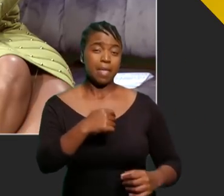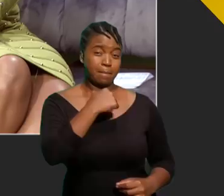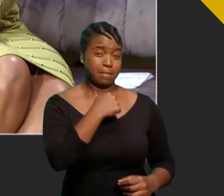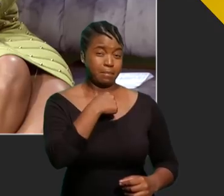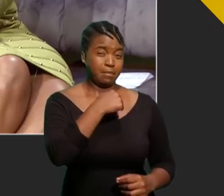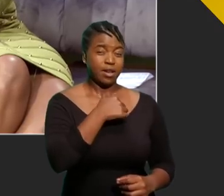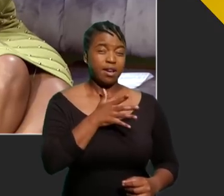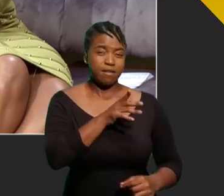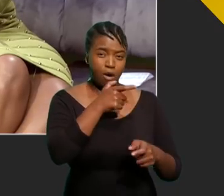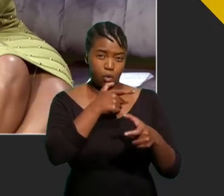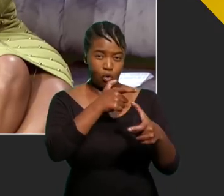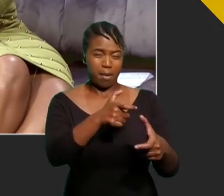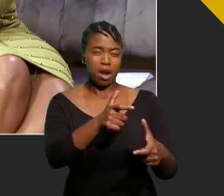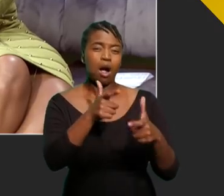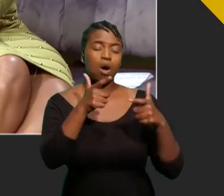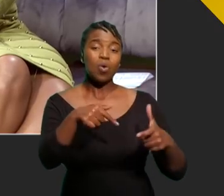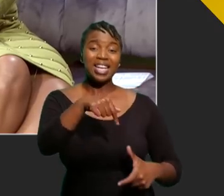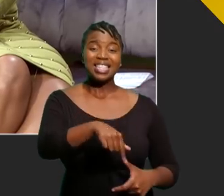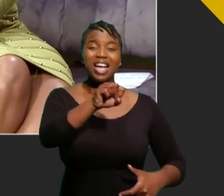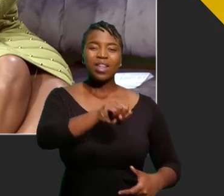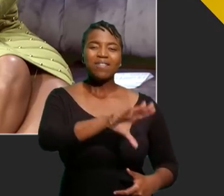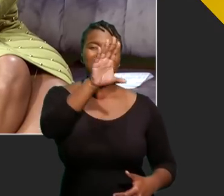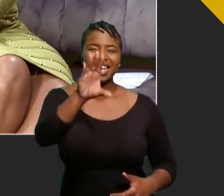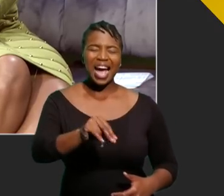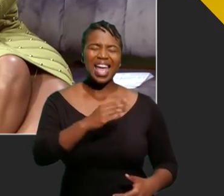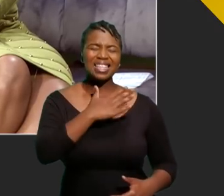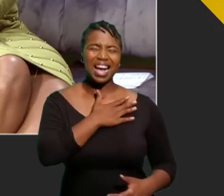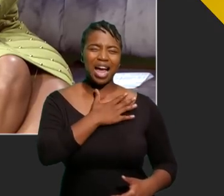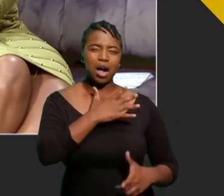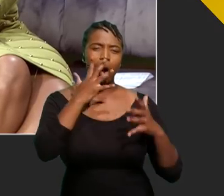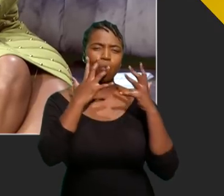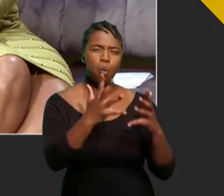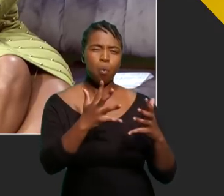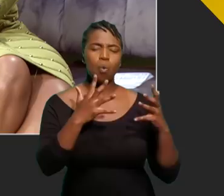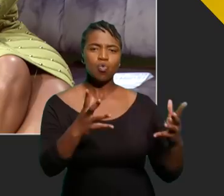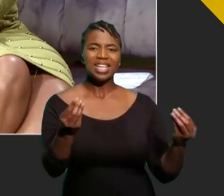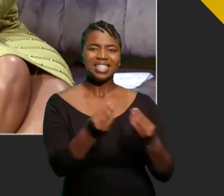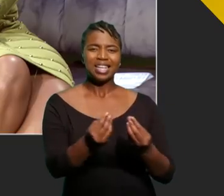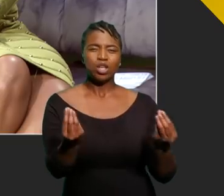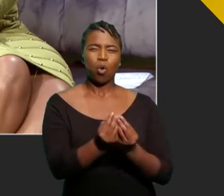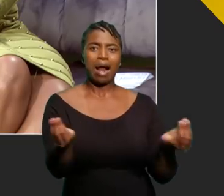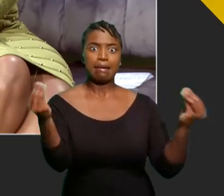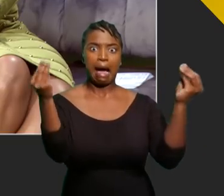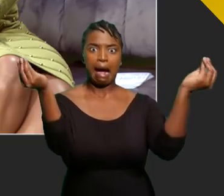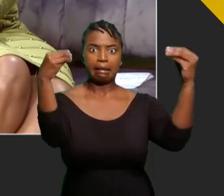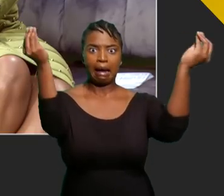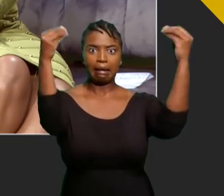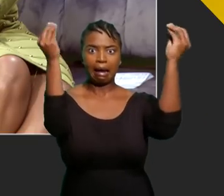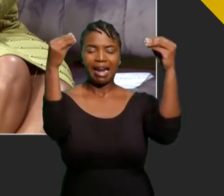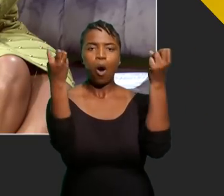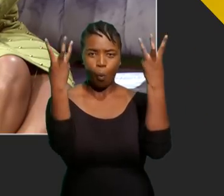engifisa ukuyiphawula kakhulu, iSouth Africa iyathanda kakhulu ukwenza izinto eziwesti imali